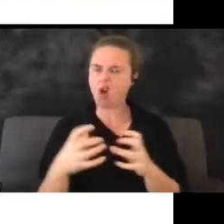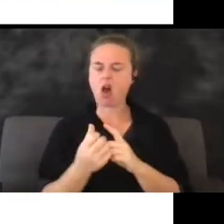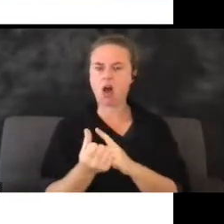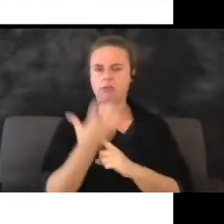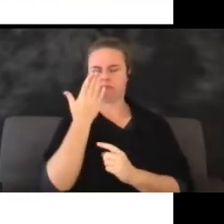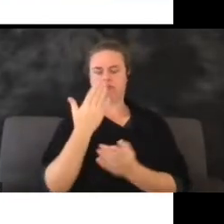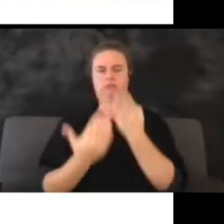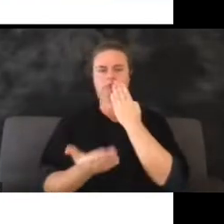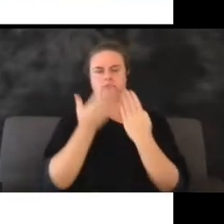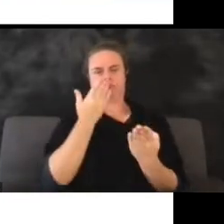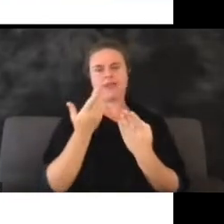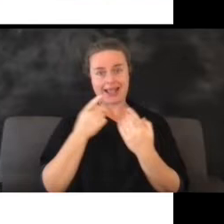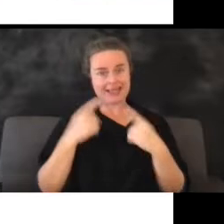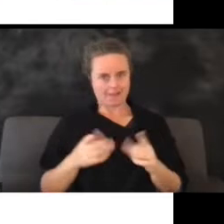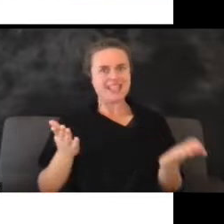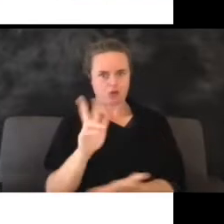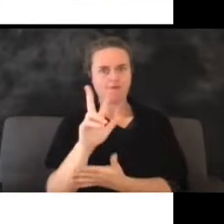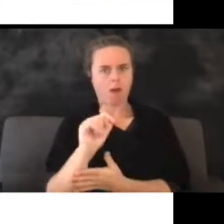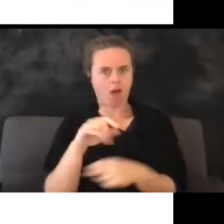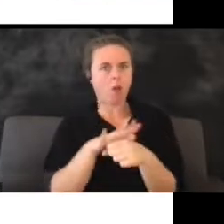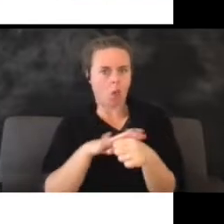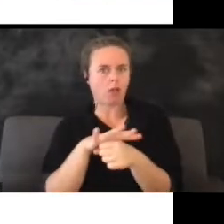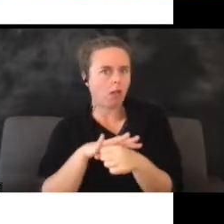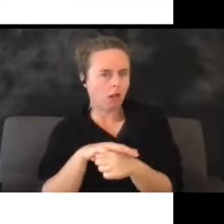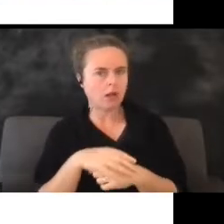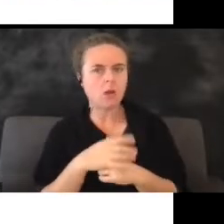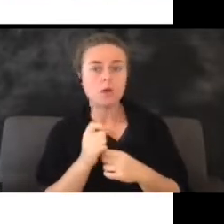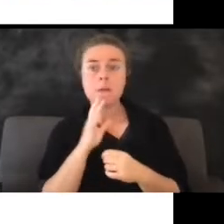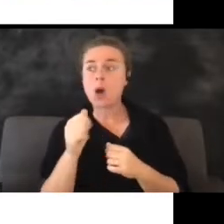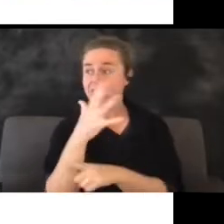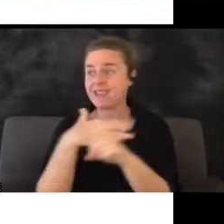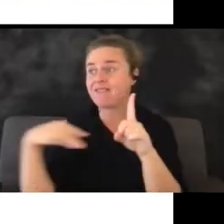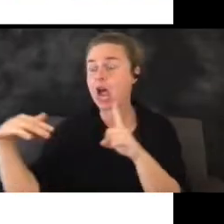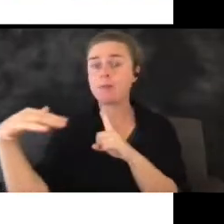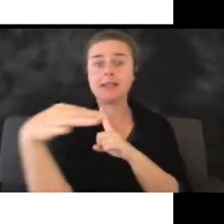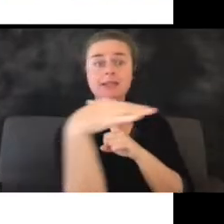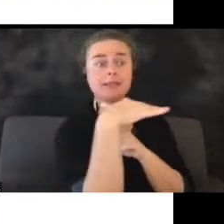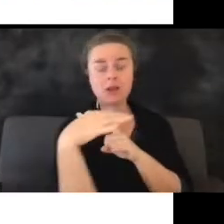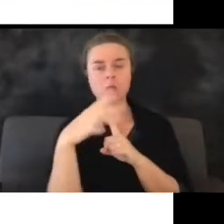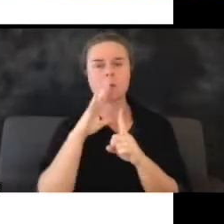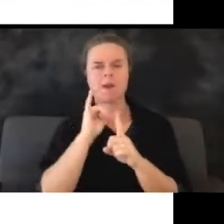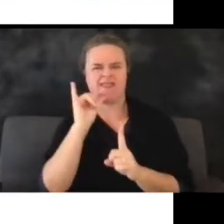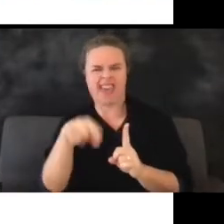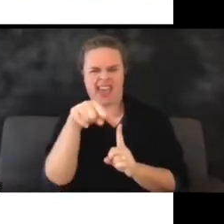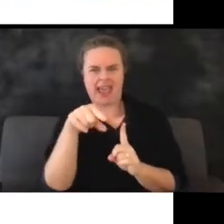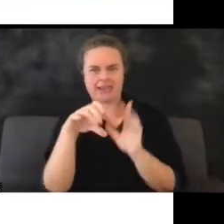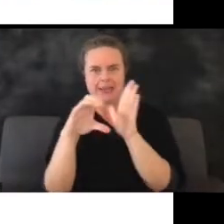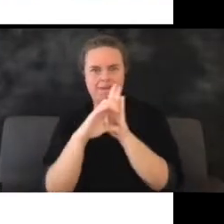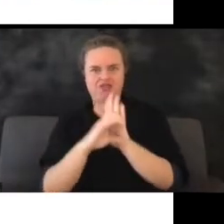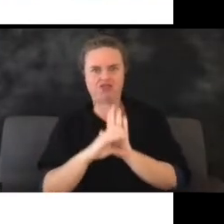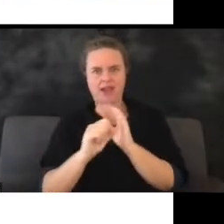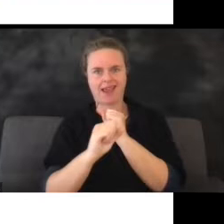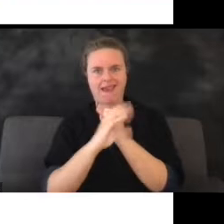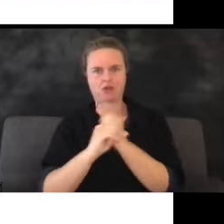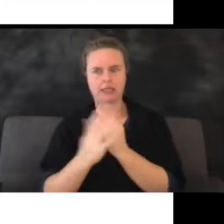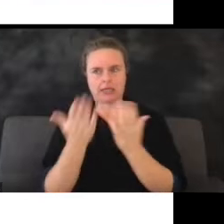here. And so when we're talking about the environment, we're talking about this environment. And the